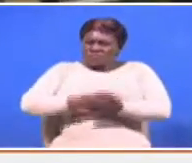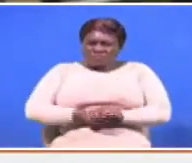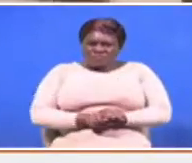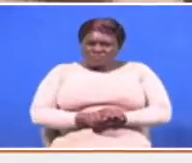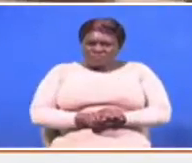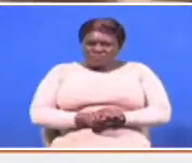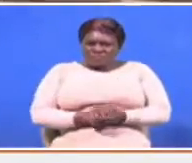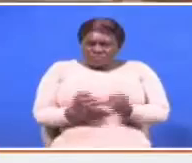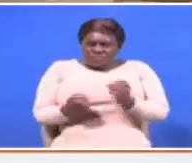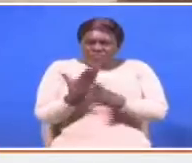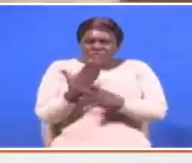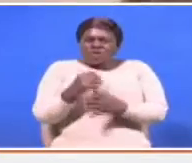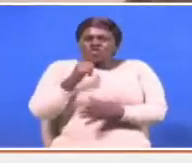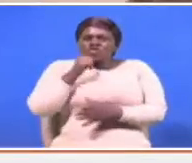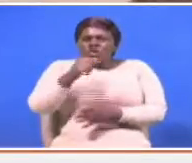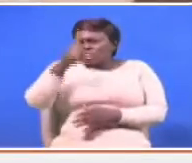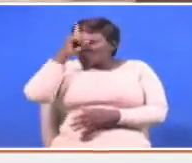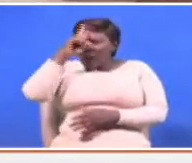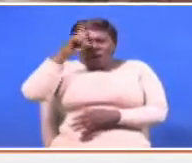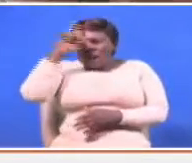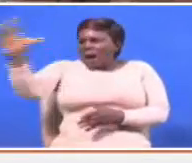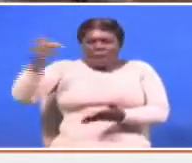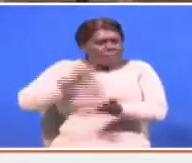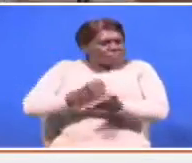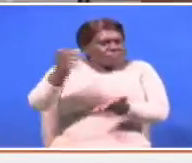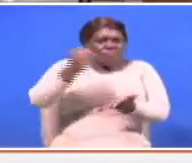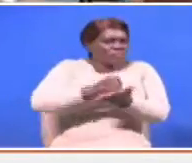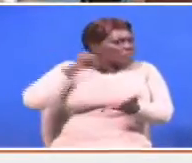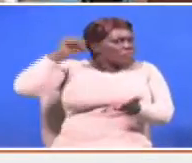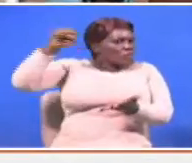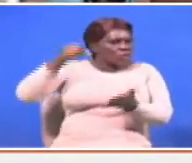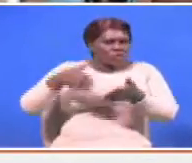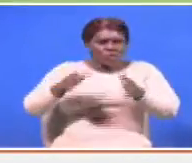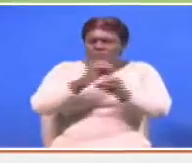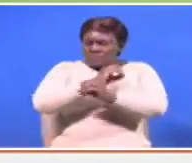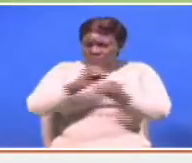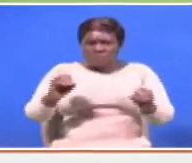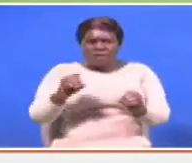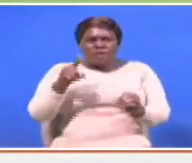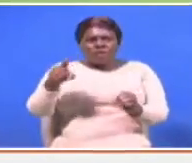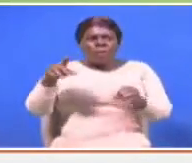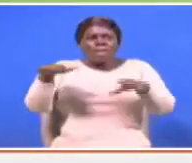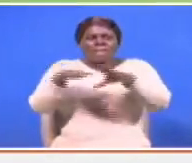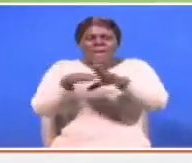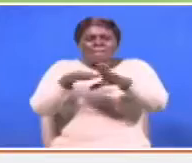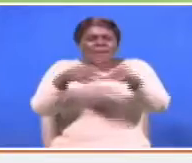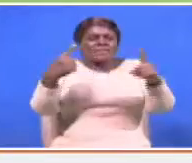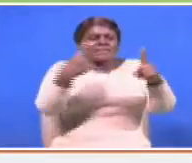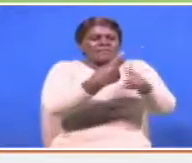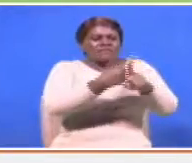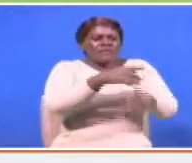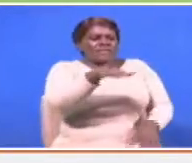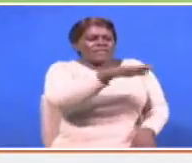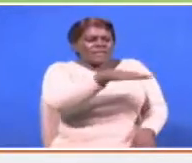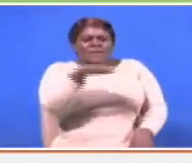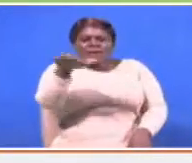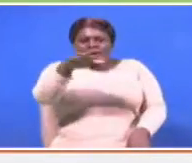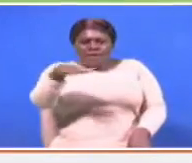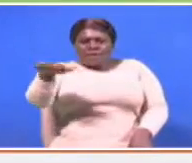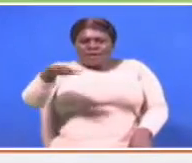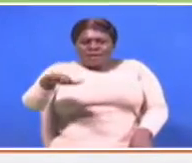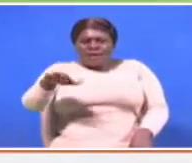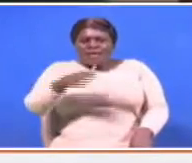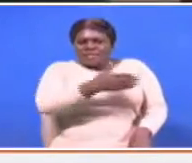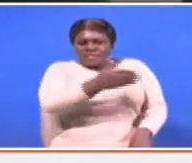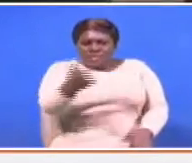okay? It is not just reward of political patronage, no. You get members from different areas, okay? And